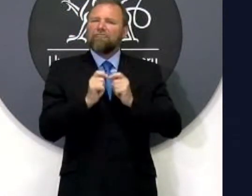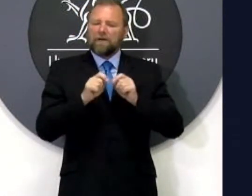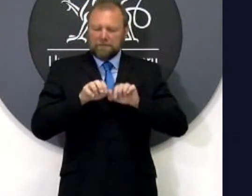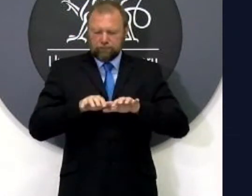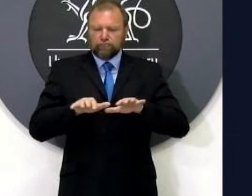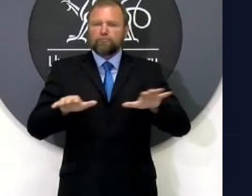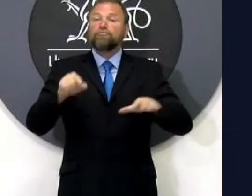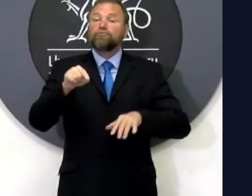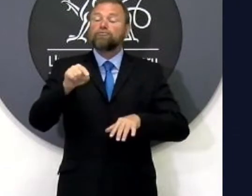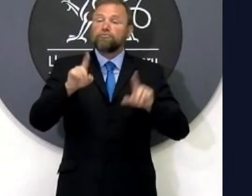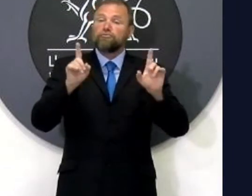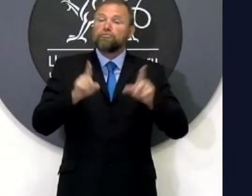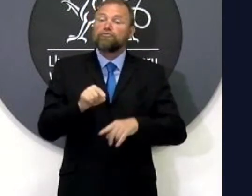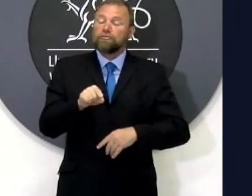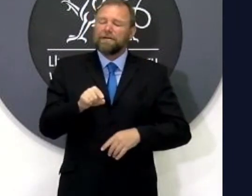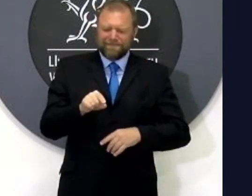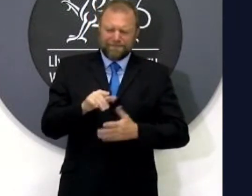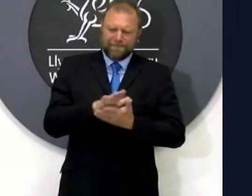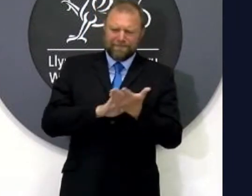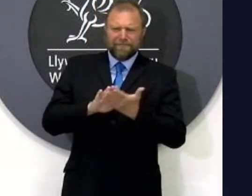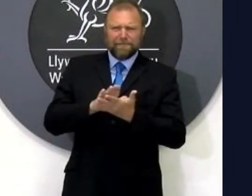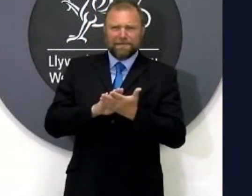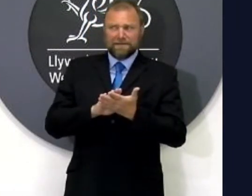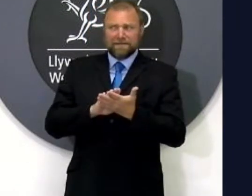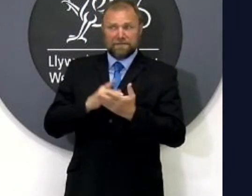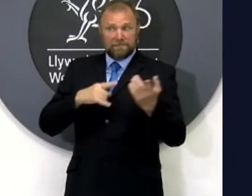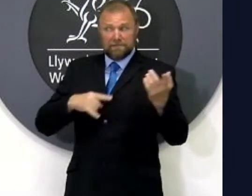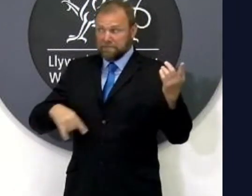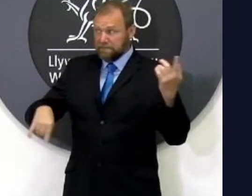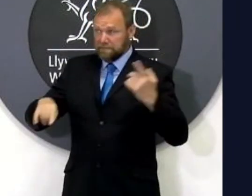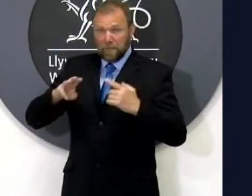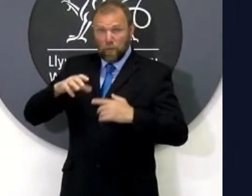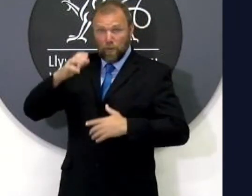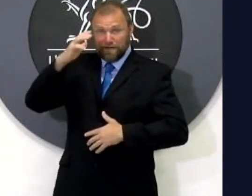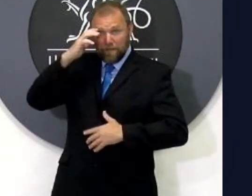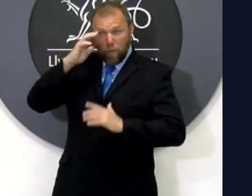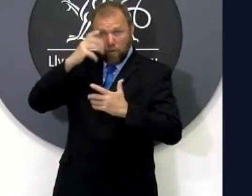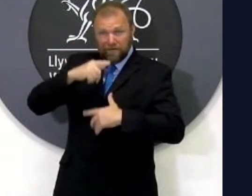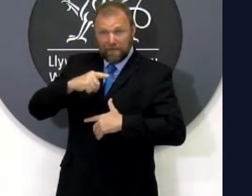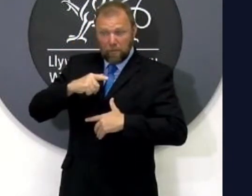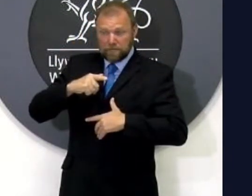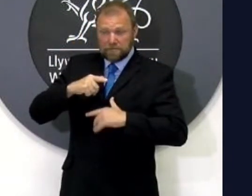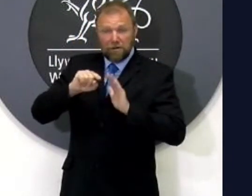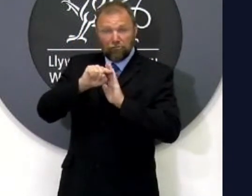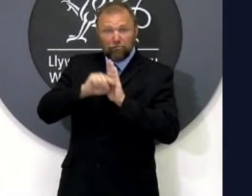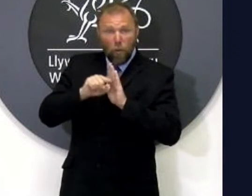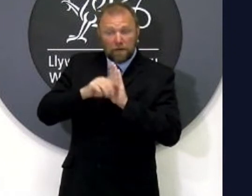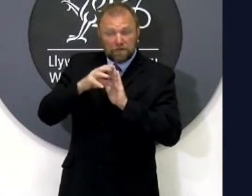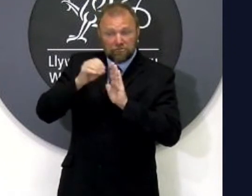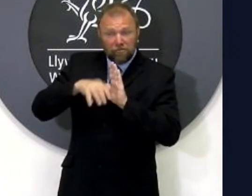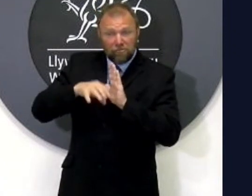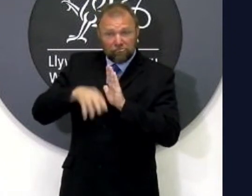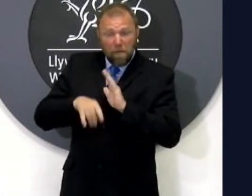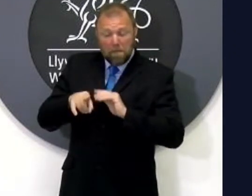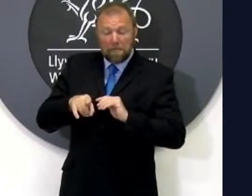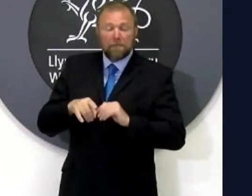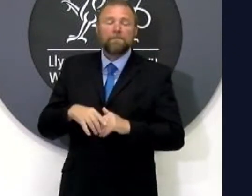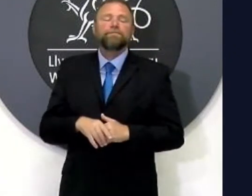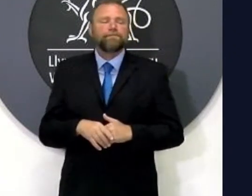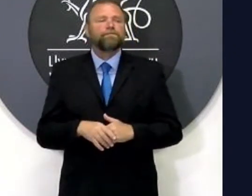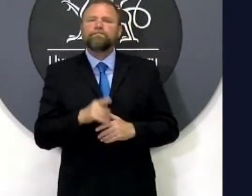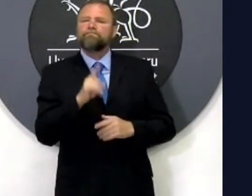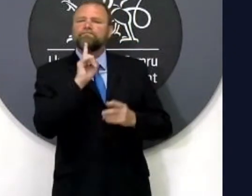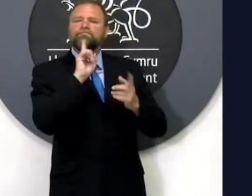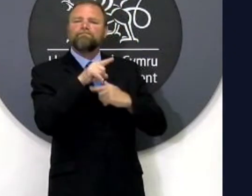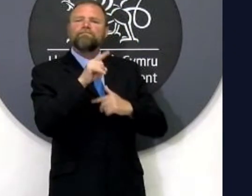yma. A dyna pam mae'n bwysig bod cymaint o bobl a sy'n bosibl yn cael y frechlyn. Wrth gwrs, mae'n gyfrio'r